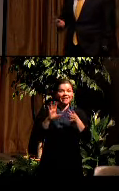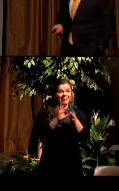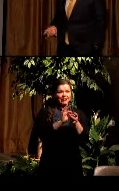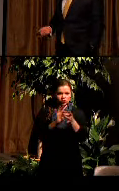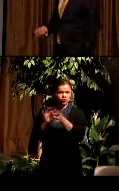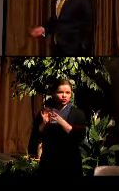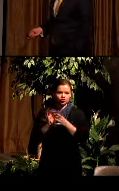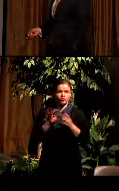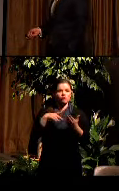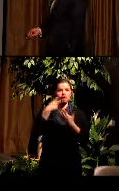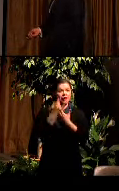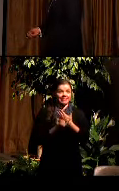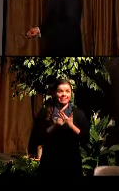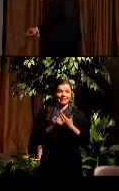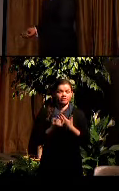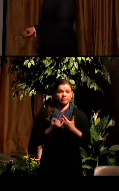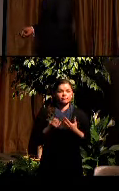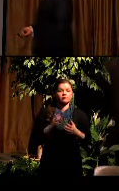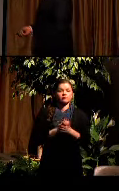different places that are so far apart.